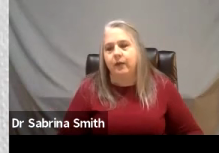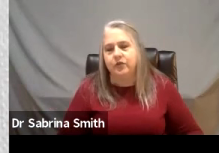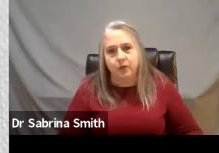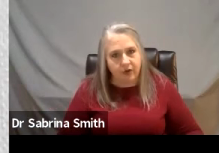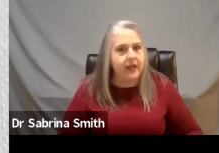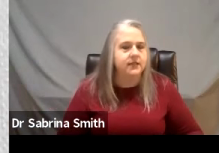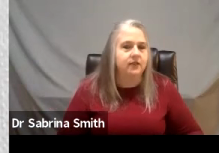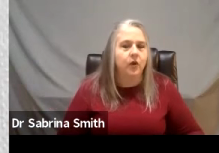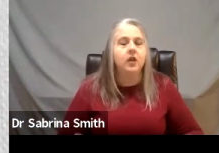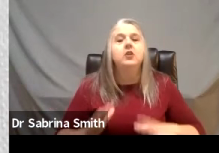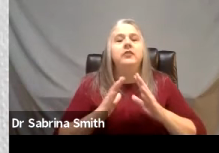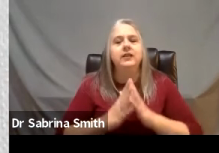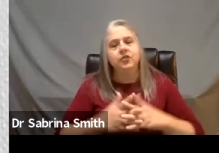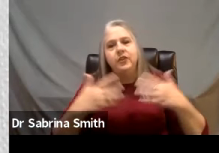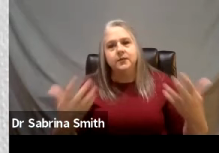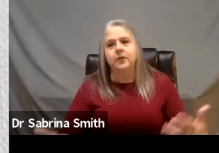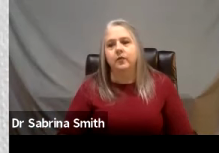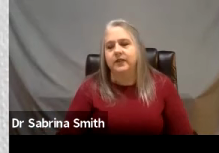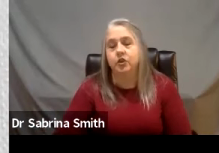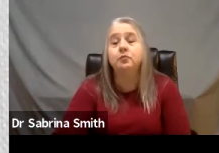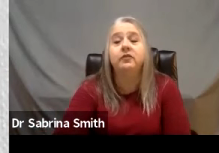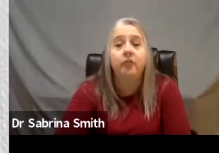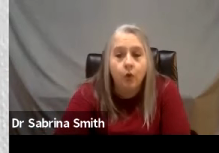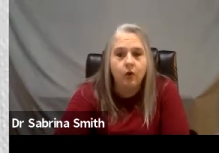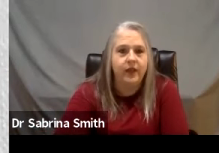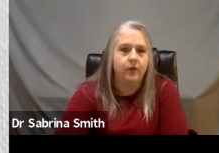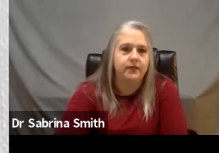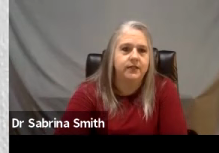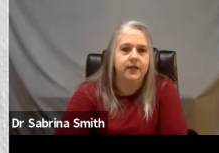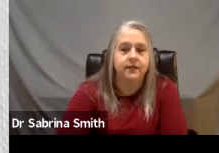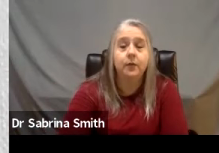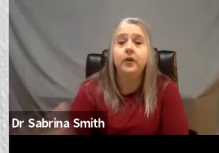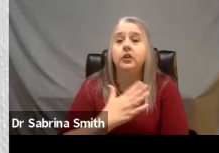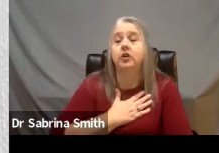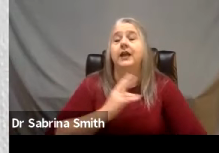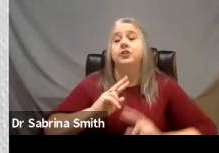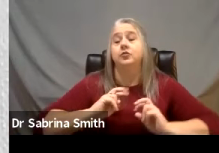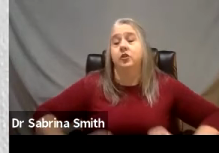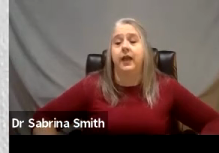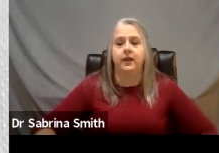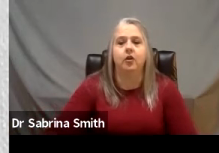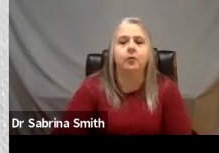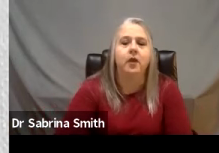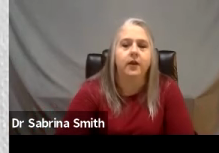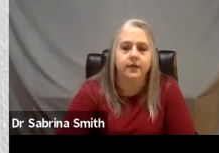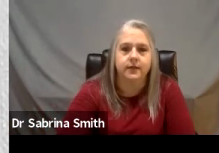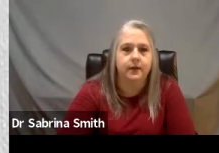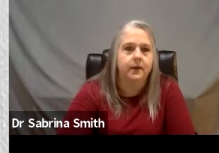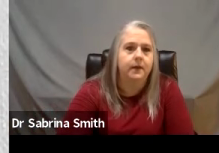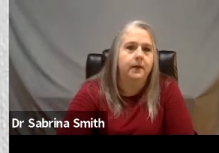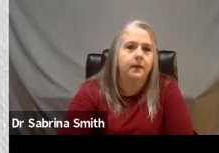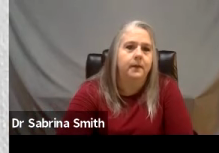whatever language mode they're asking for. These are the things we want to research before we go into test, and we want to learn how to look at in our own